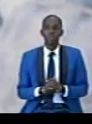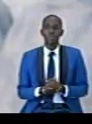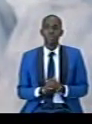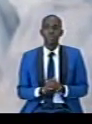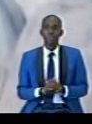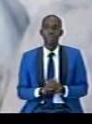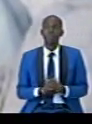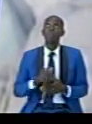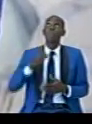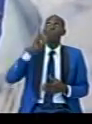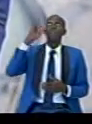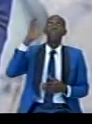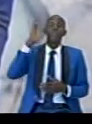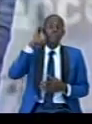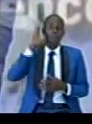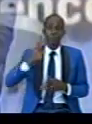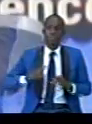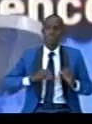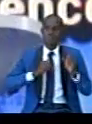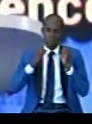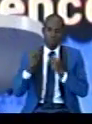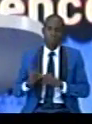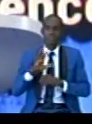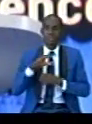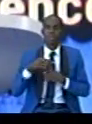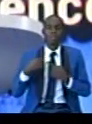He will strengthen your heart.